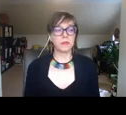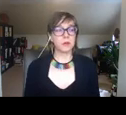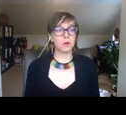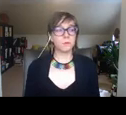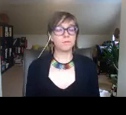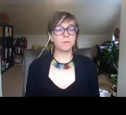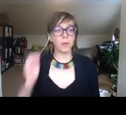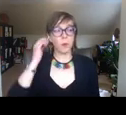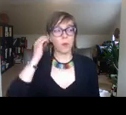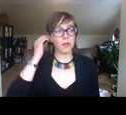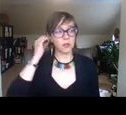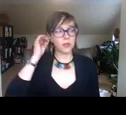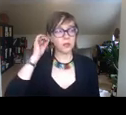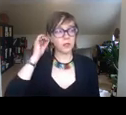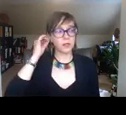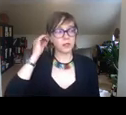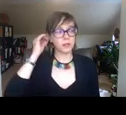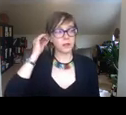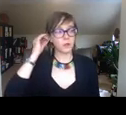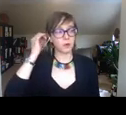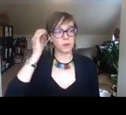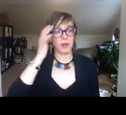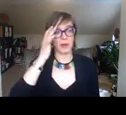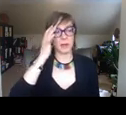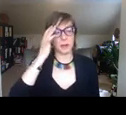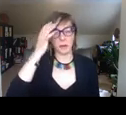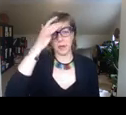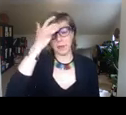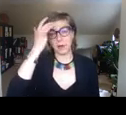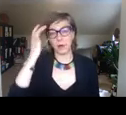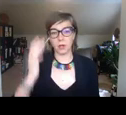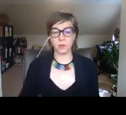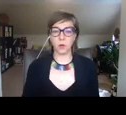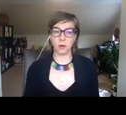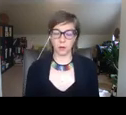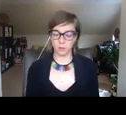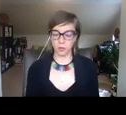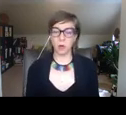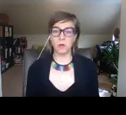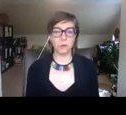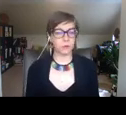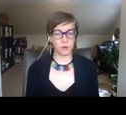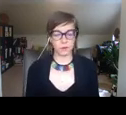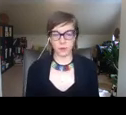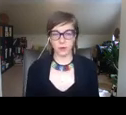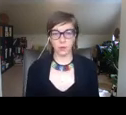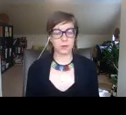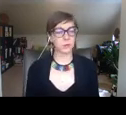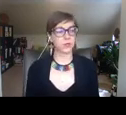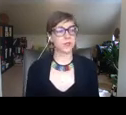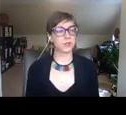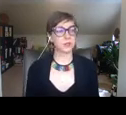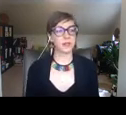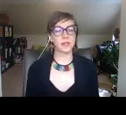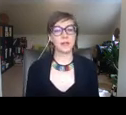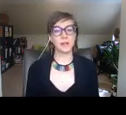And so when I started to look at this as an overall impact, I came across what I'm sure all of you are very familiar with,